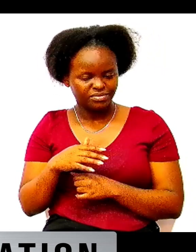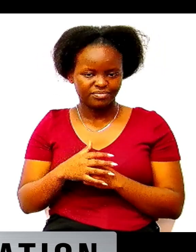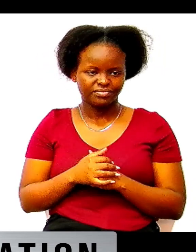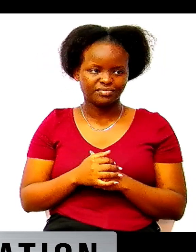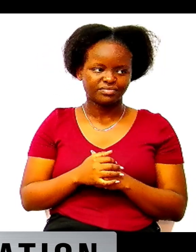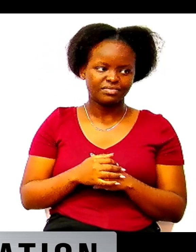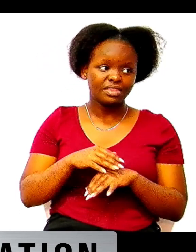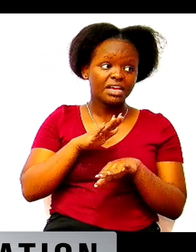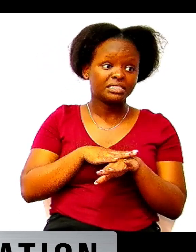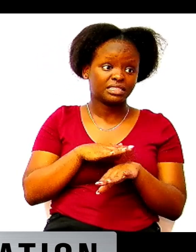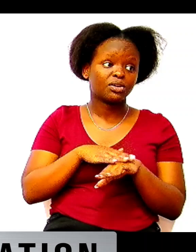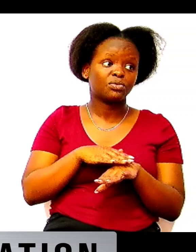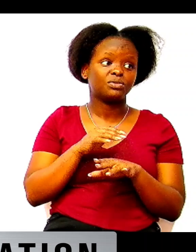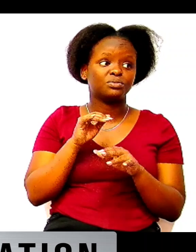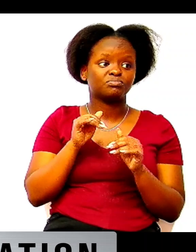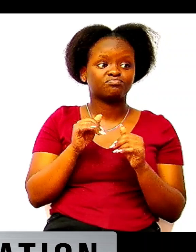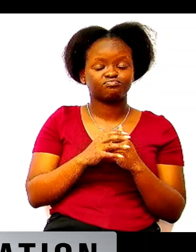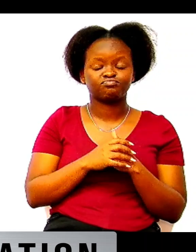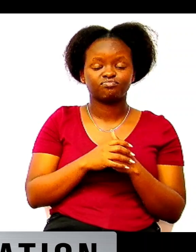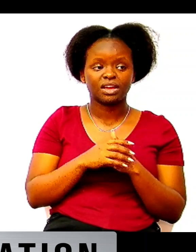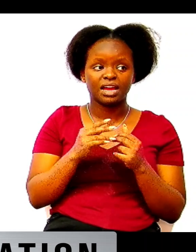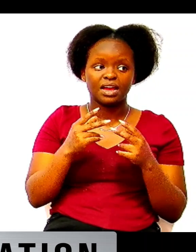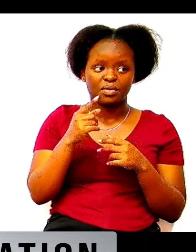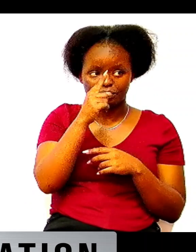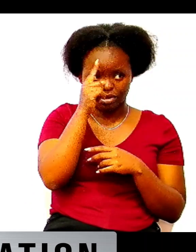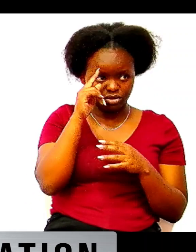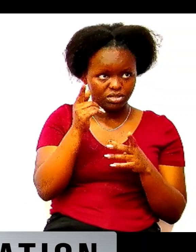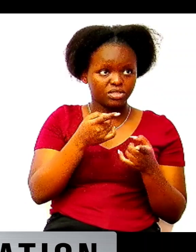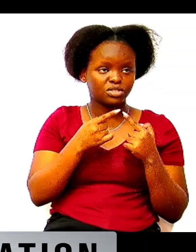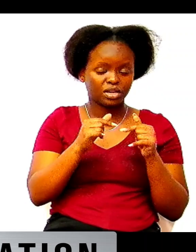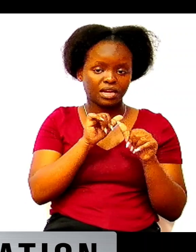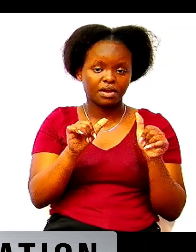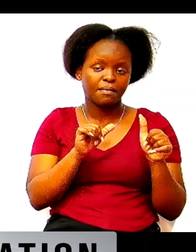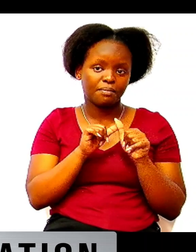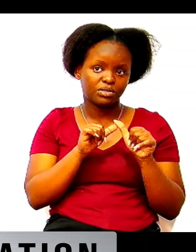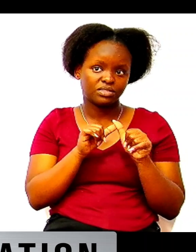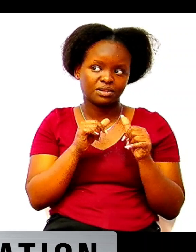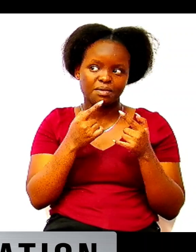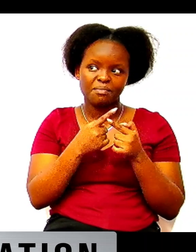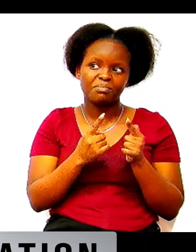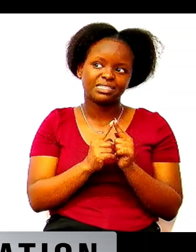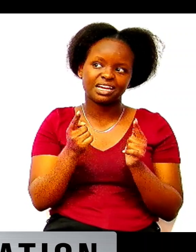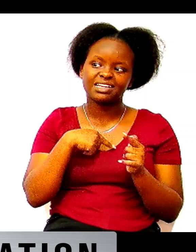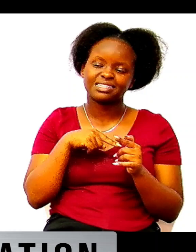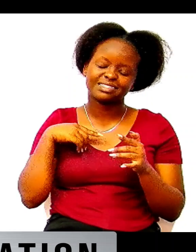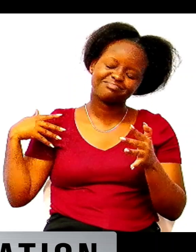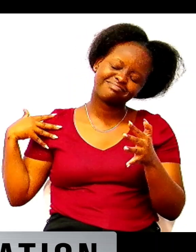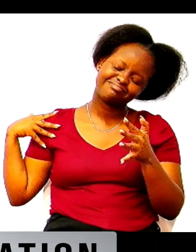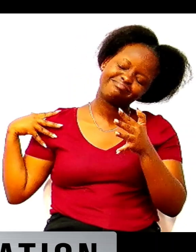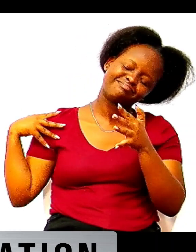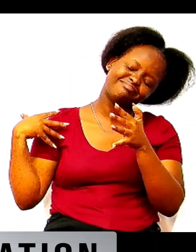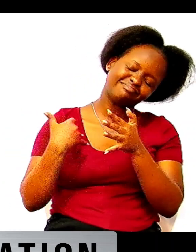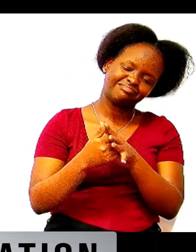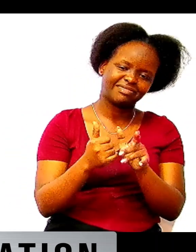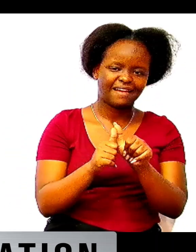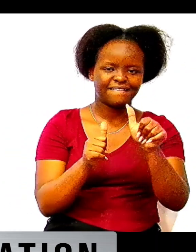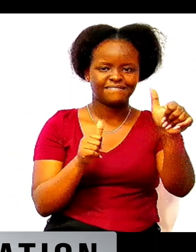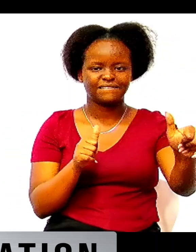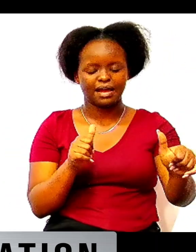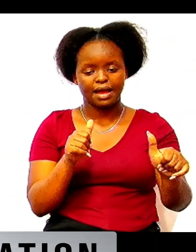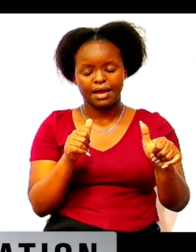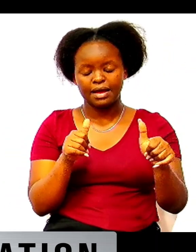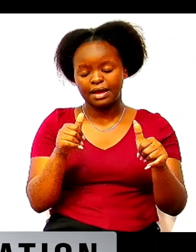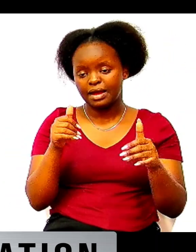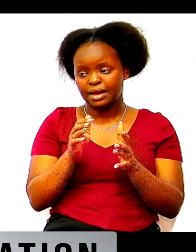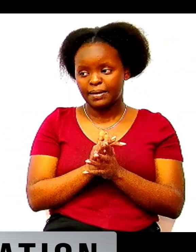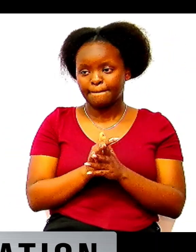one. it's a good one because it's not really talking about. But Jonah, we've come from far. Yes. Madaraka Day for